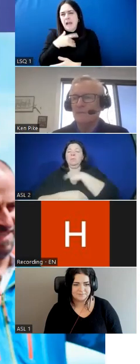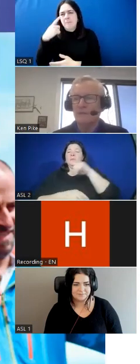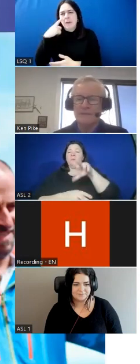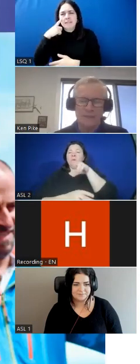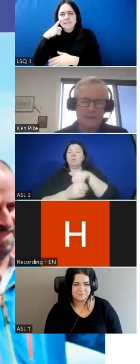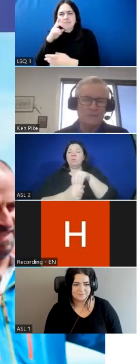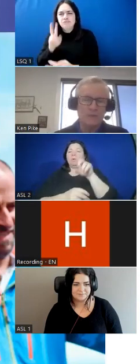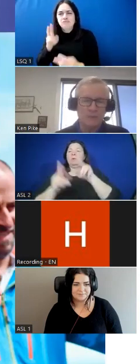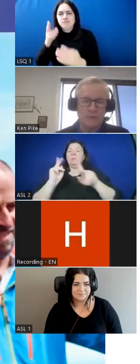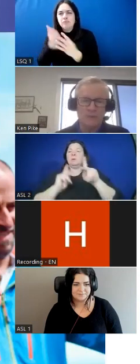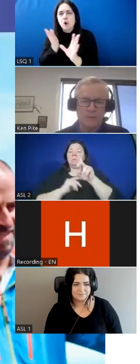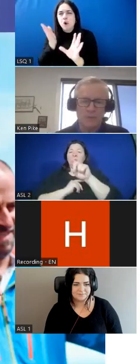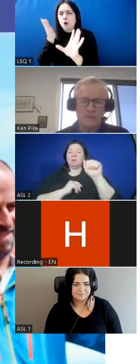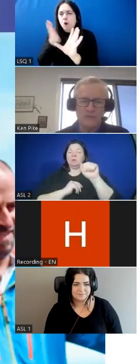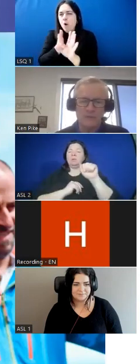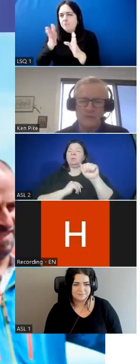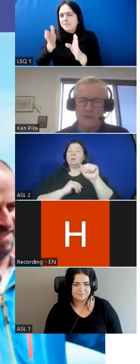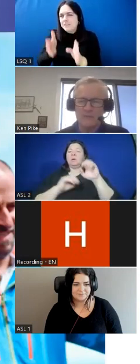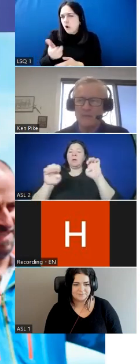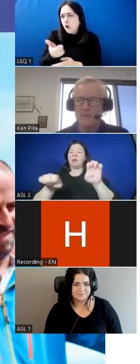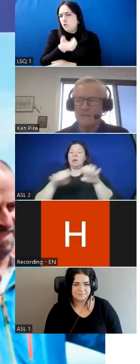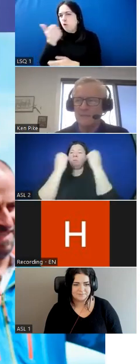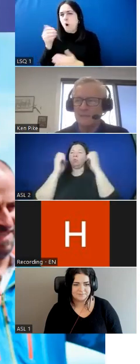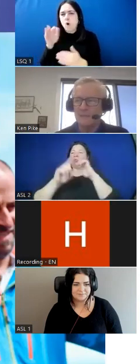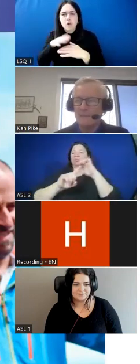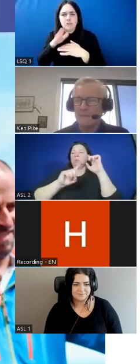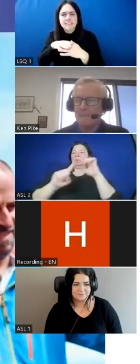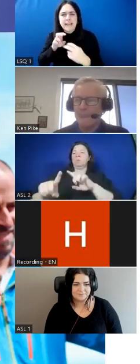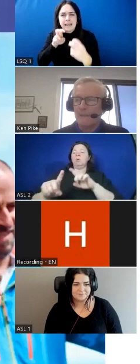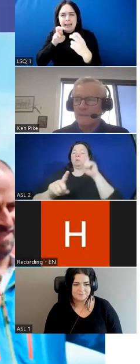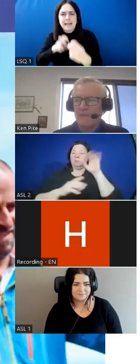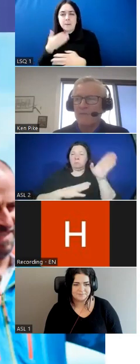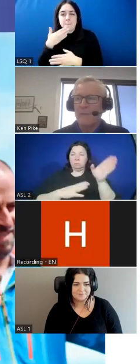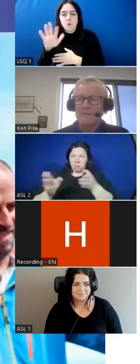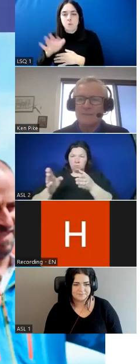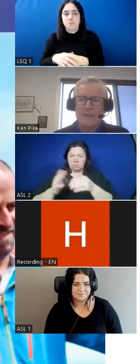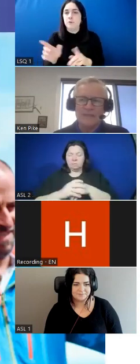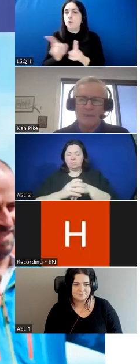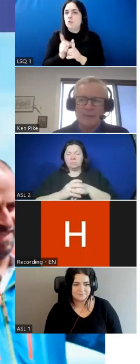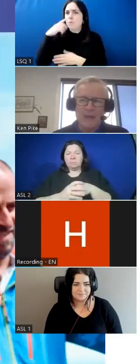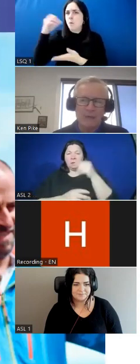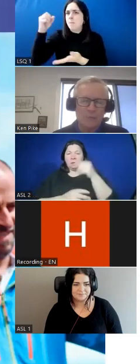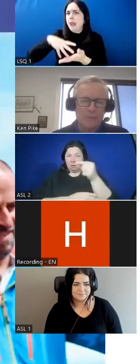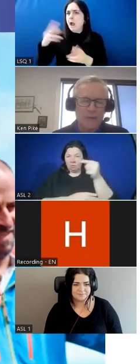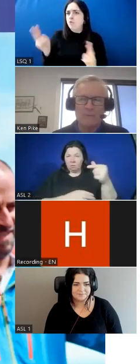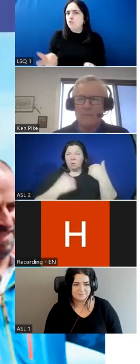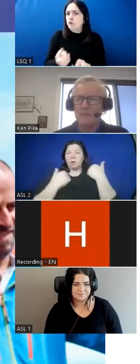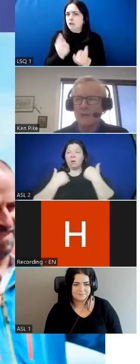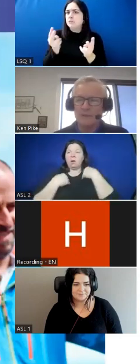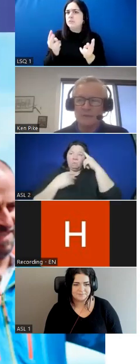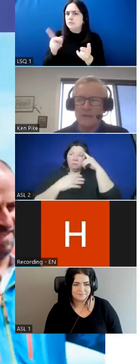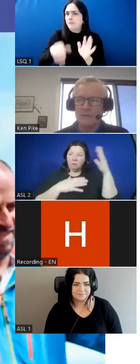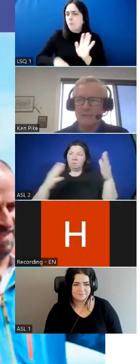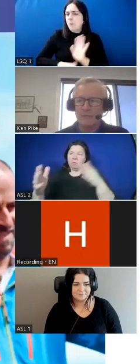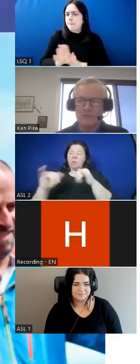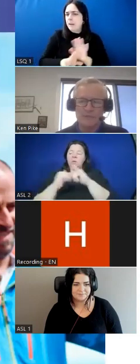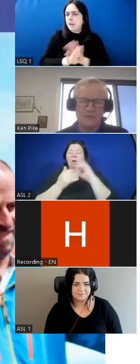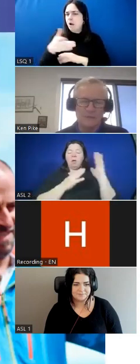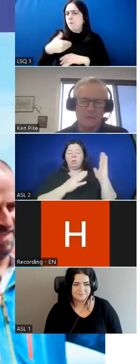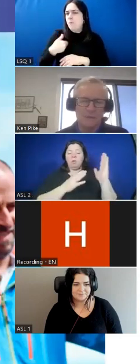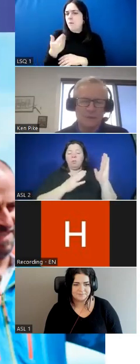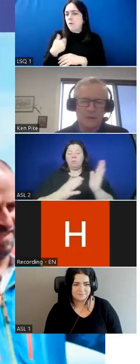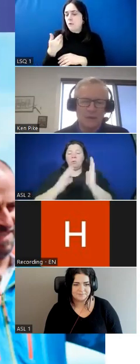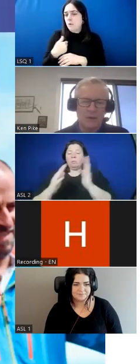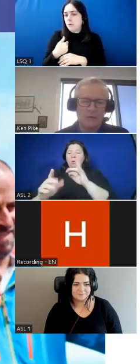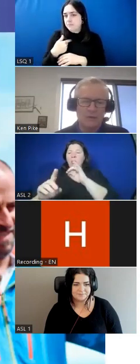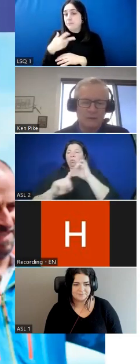with disabilities in emergency response plans. The government has plans about how to prepare and respond to health emergencies.